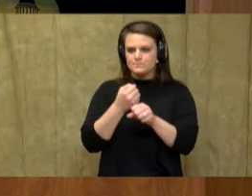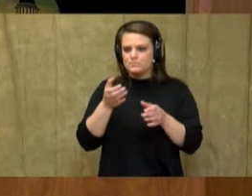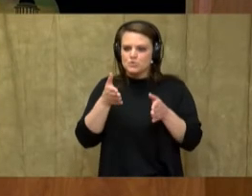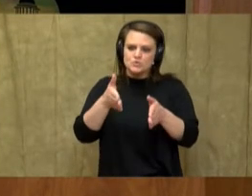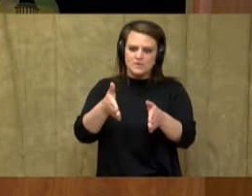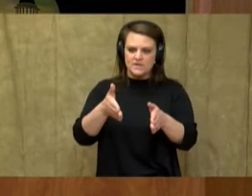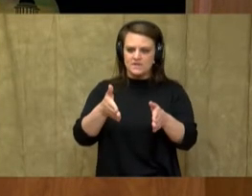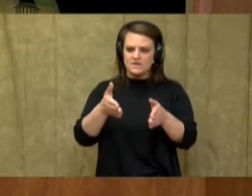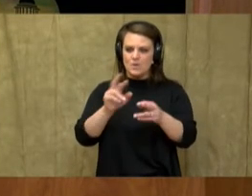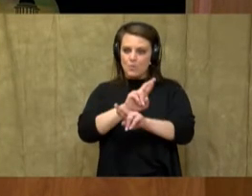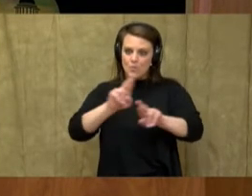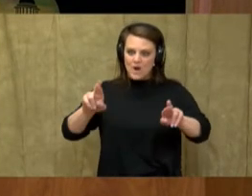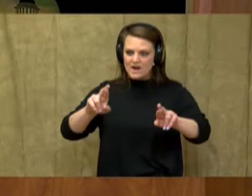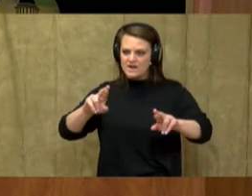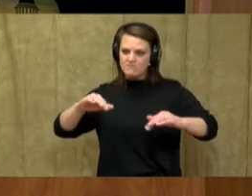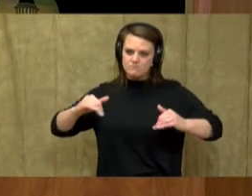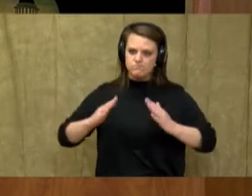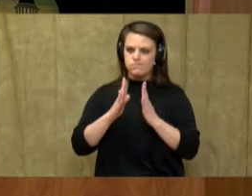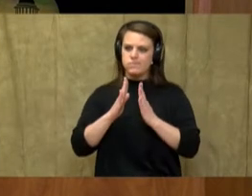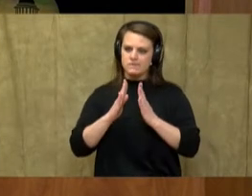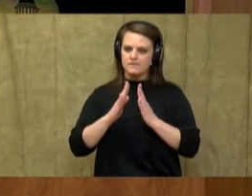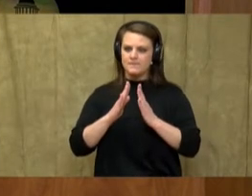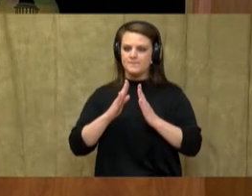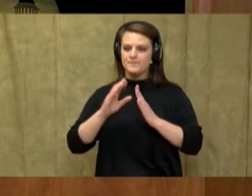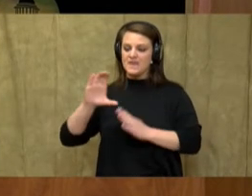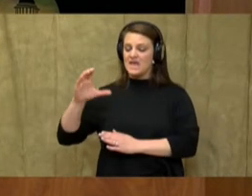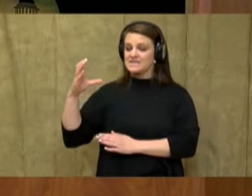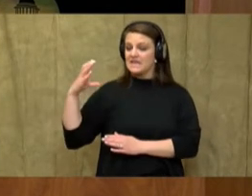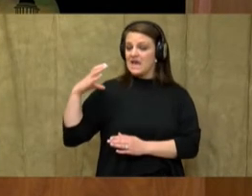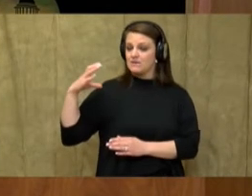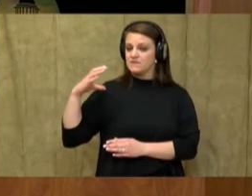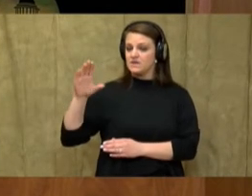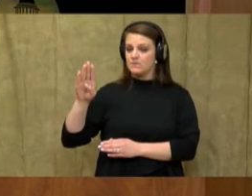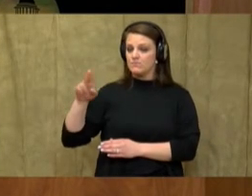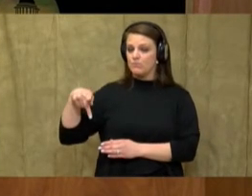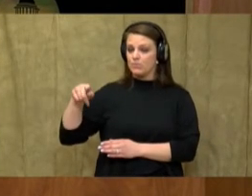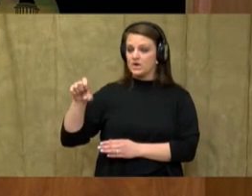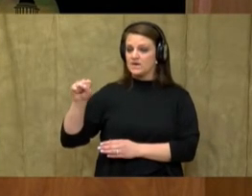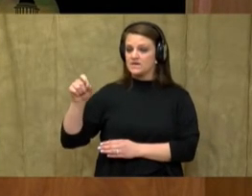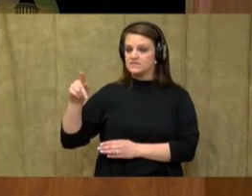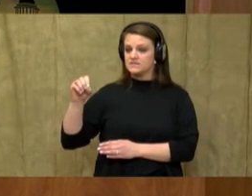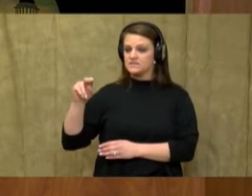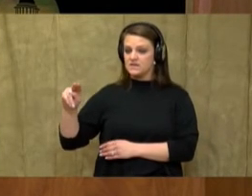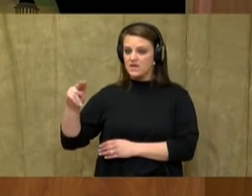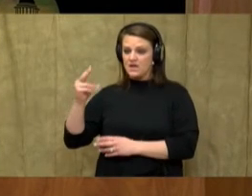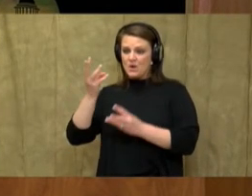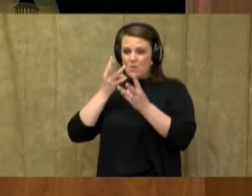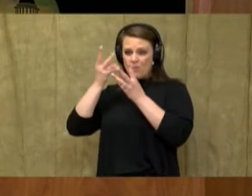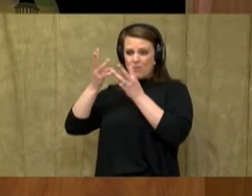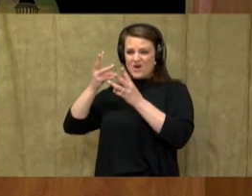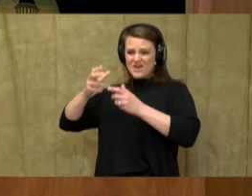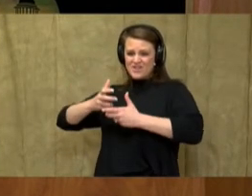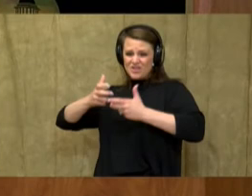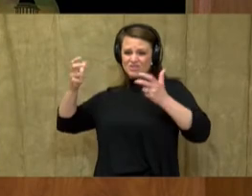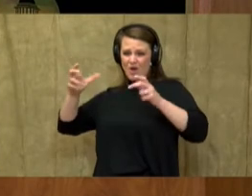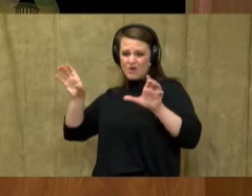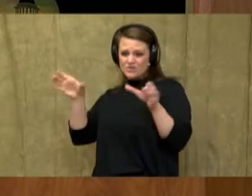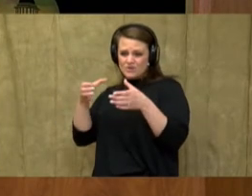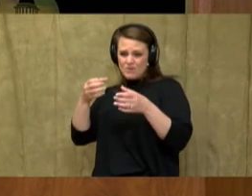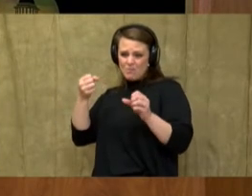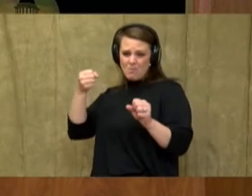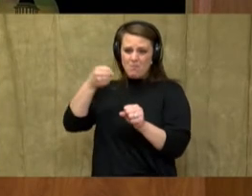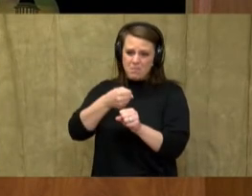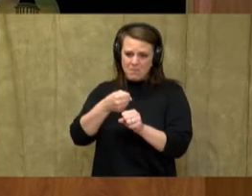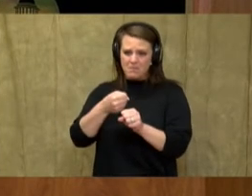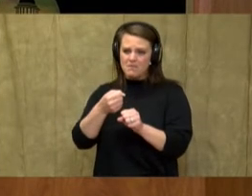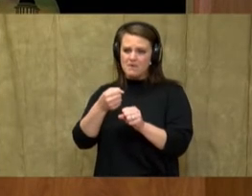were ready for action. Captain Preston was worried the large, angry mob would attack and maybe even steal